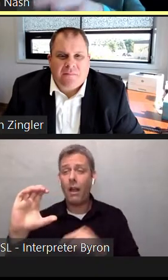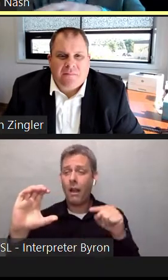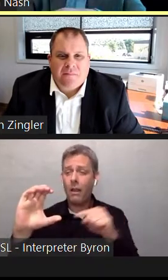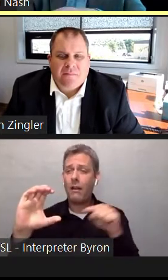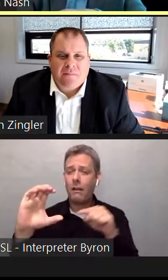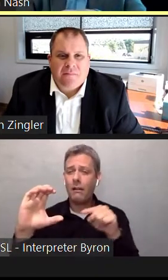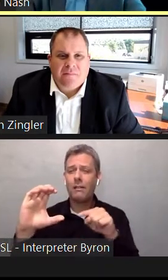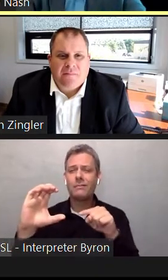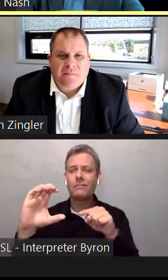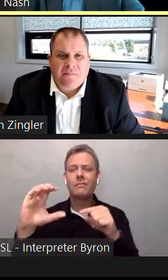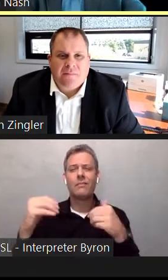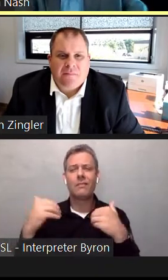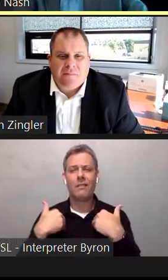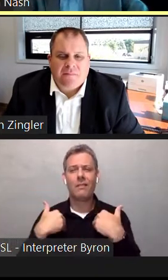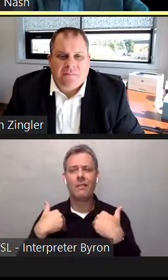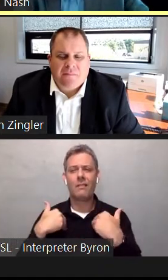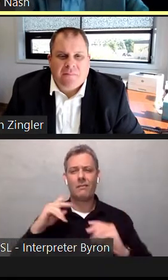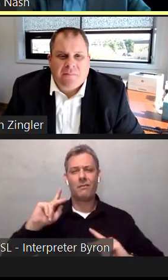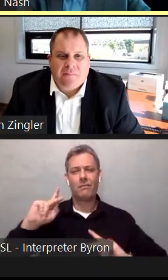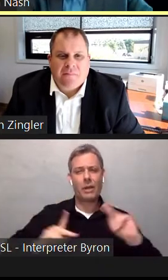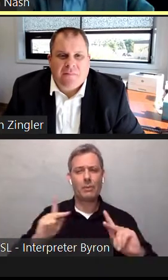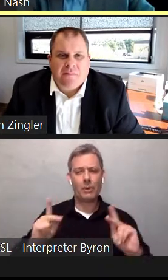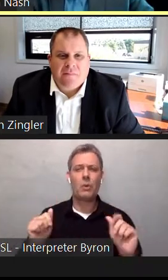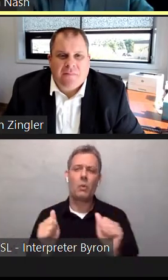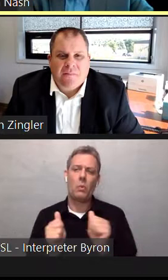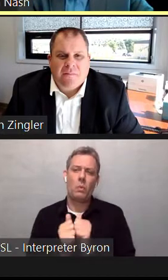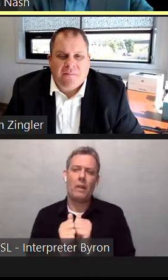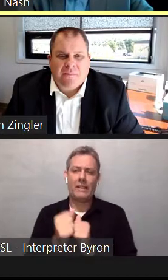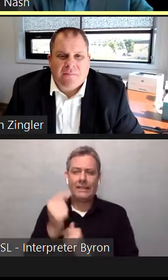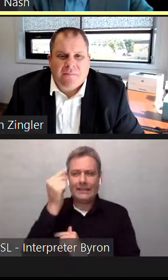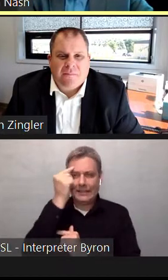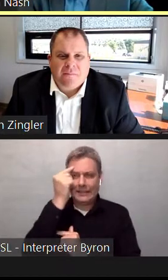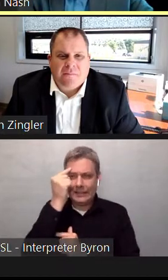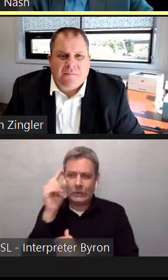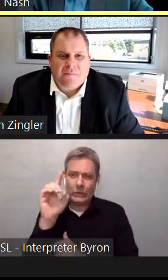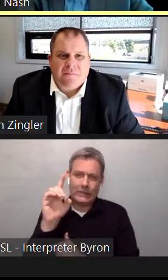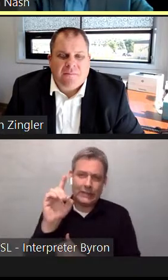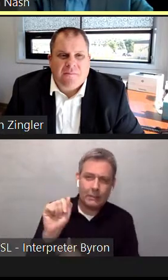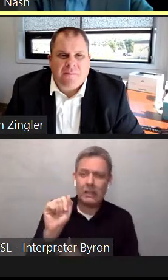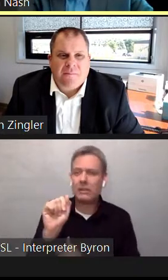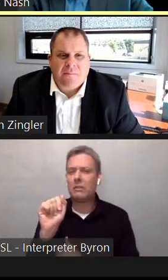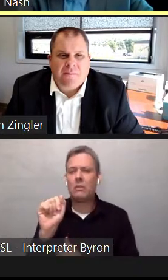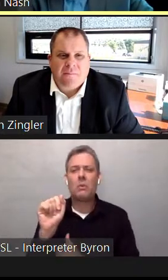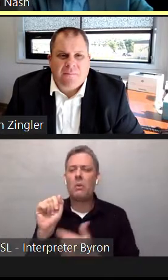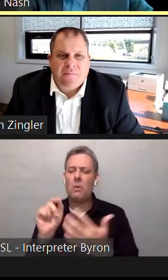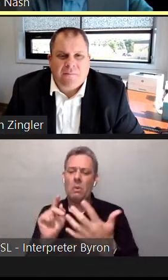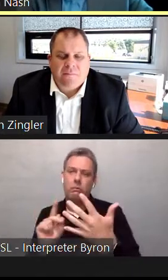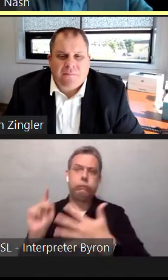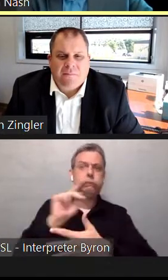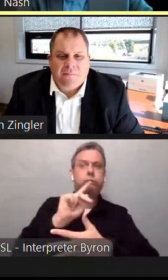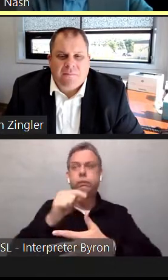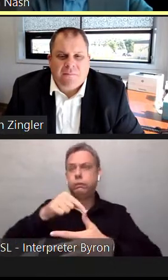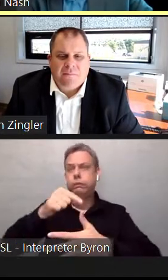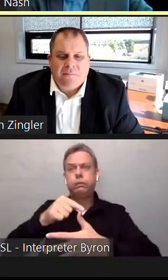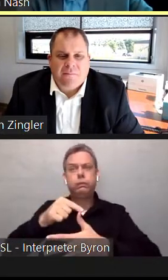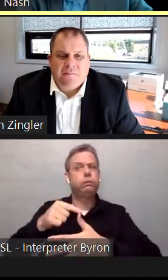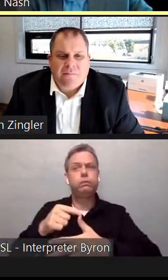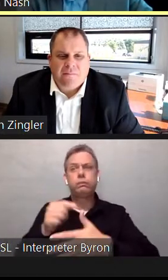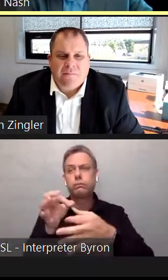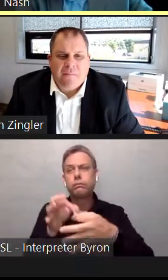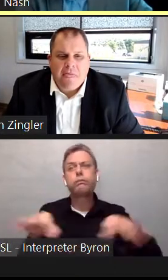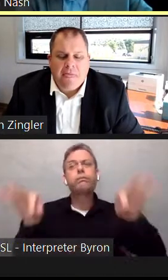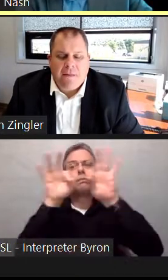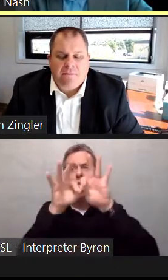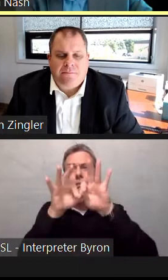put people with intellectual and developmental disabilities much lower on the list of priorities over the course of particularly last